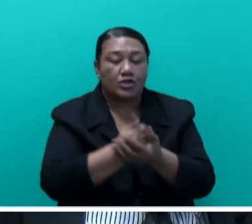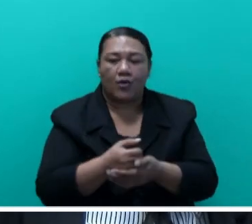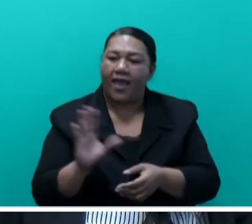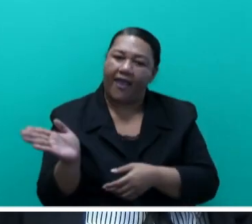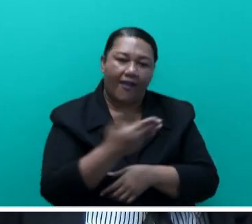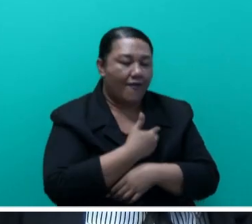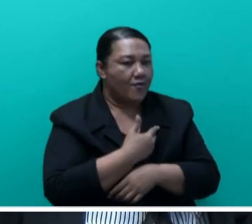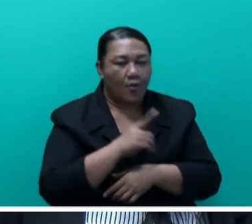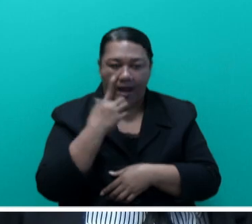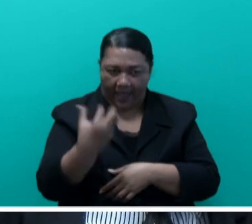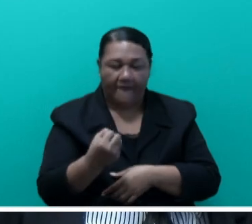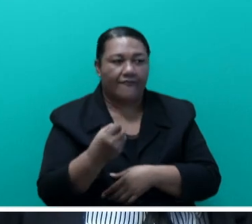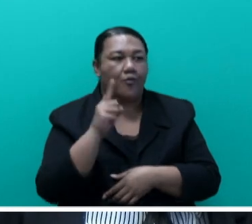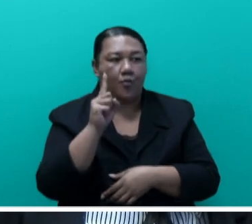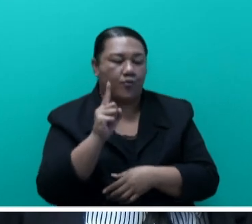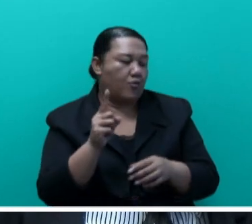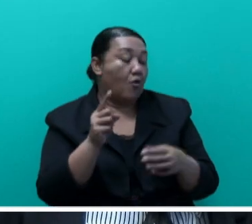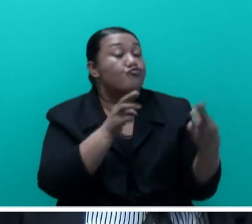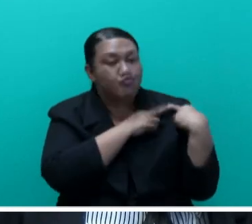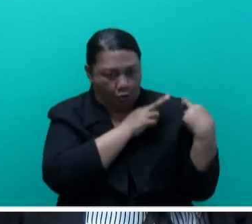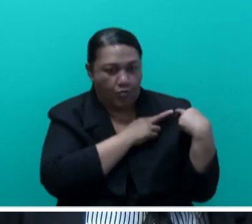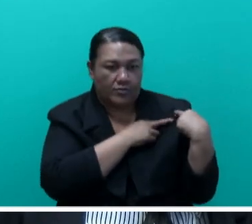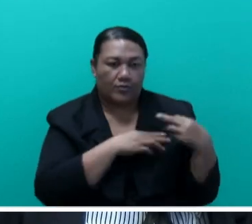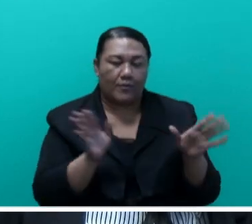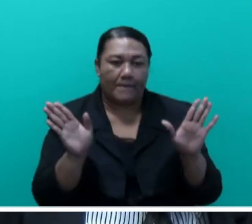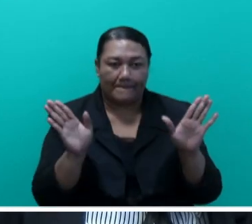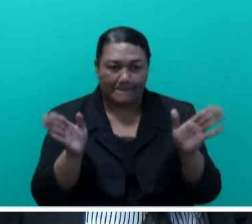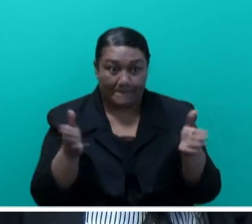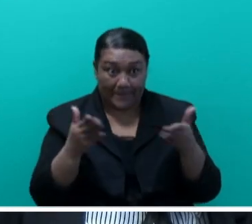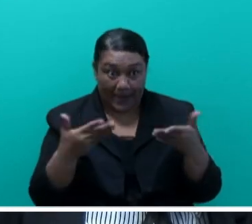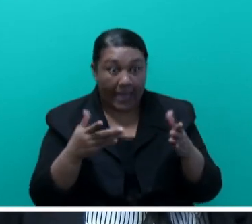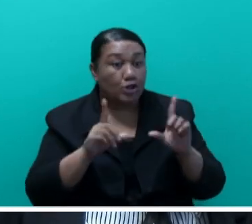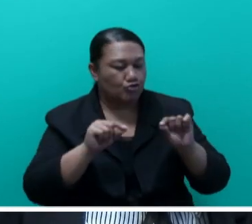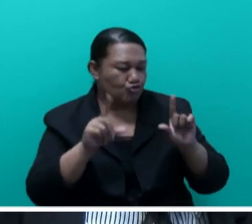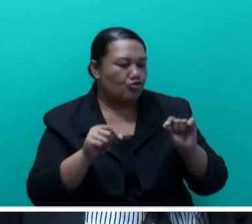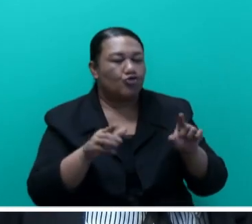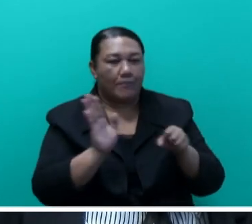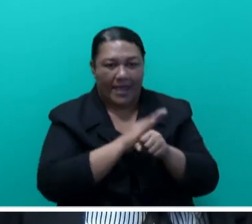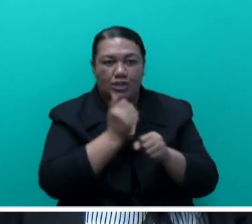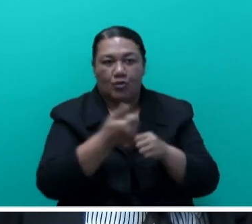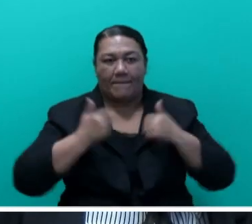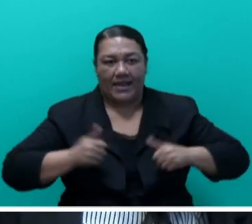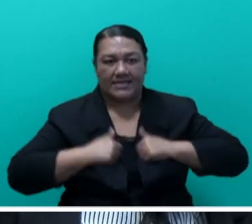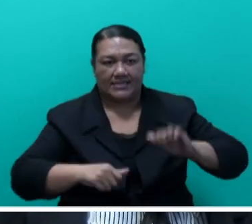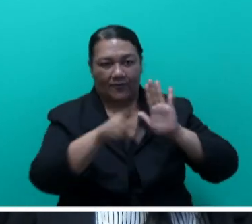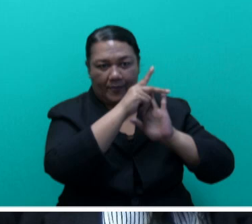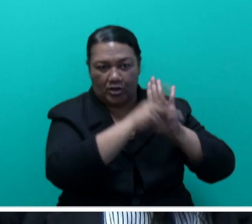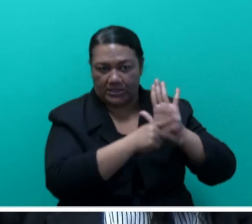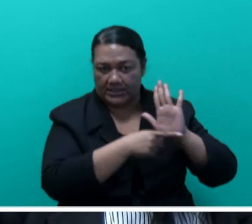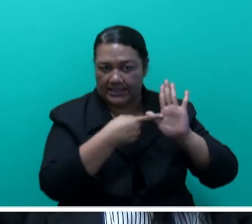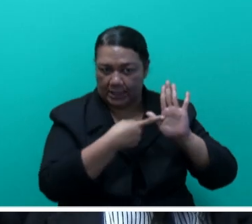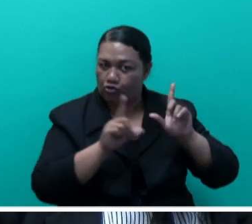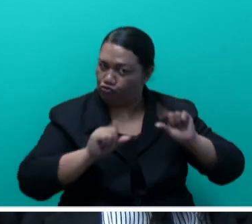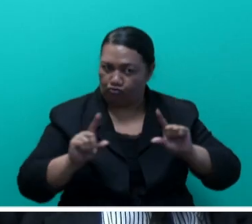play in the implementation of the policy. On its timeline and milestone, Mr. Speaker, sir, this policy